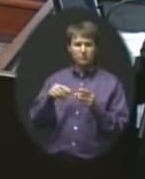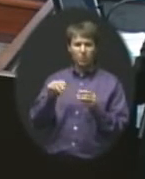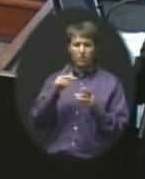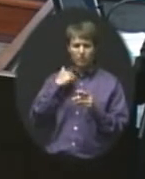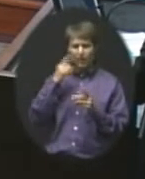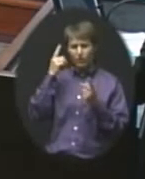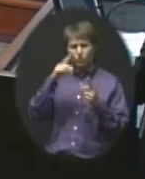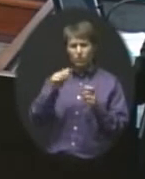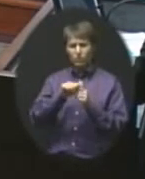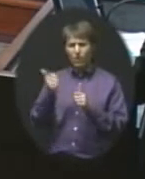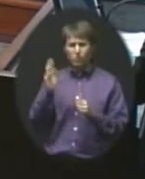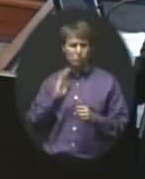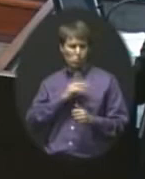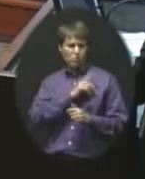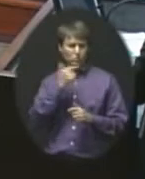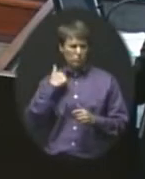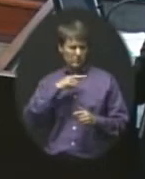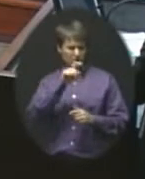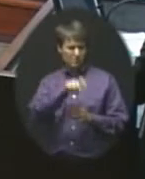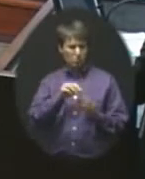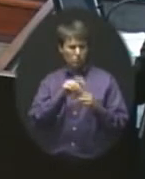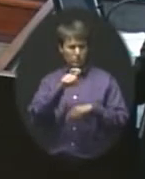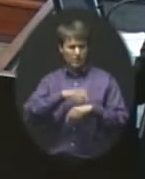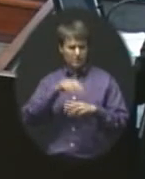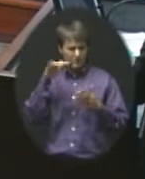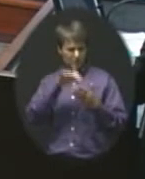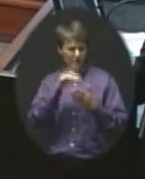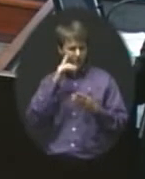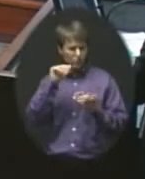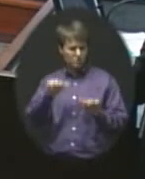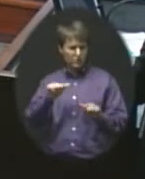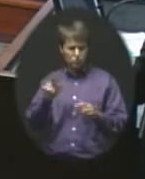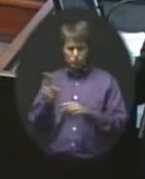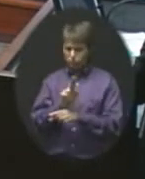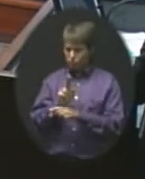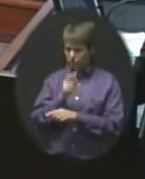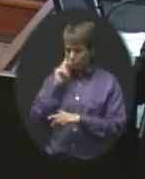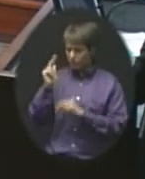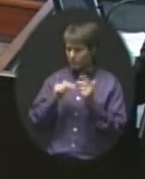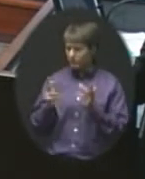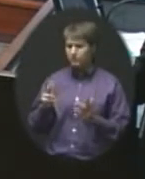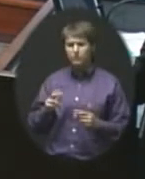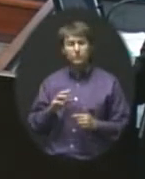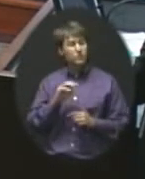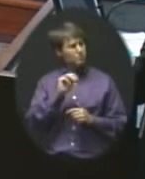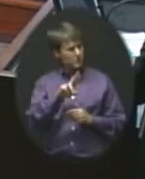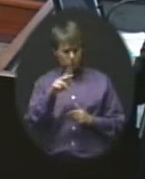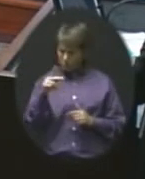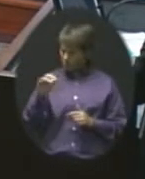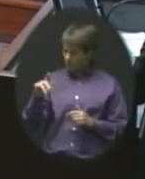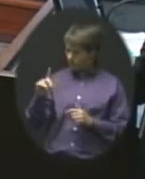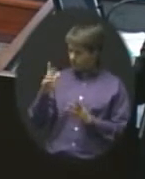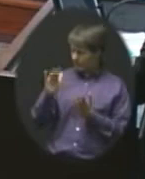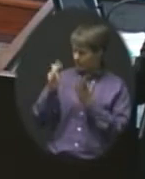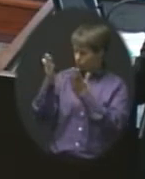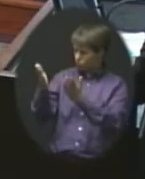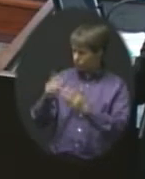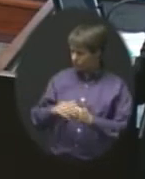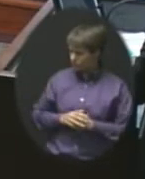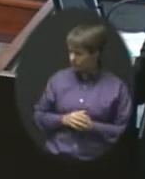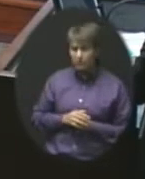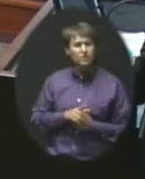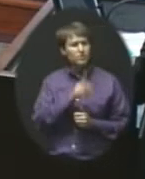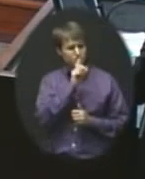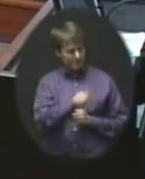need more time to study what those potential uses are. So Mr. Poland, is that a motion? You